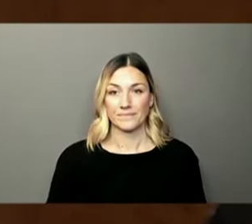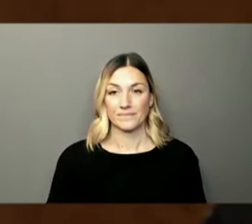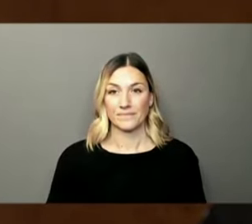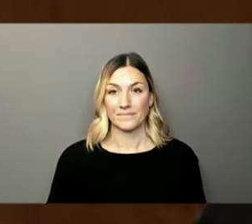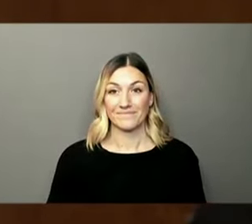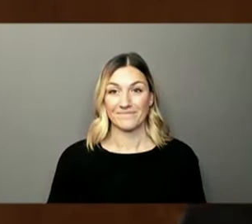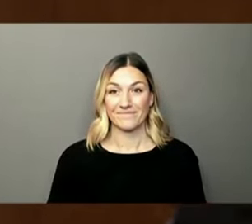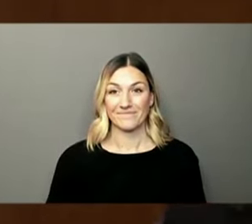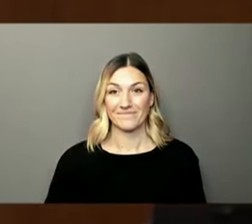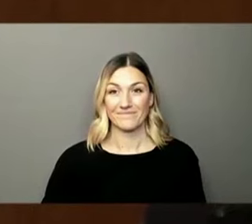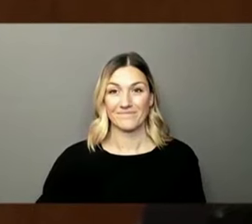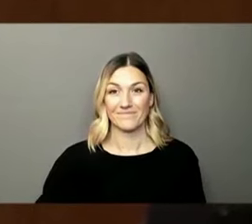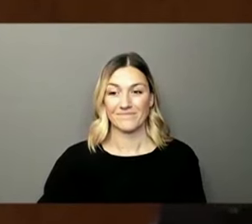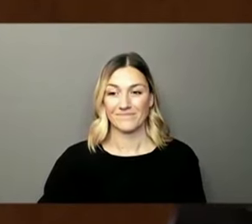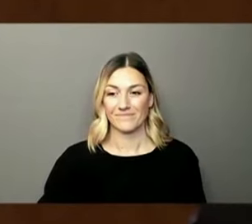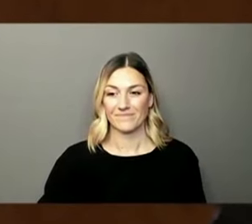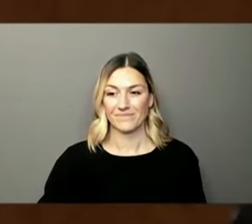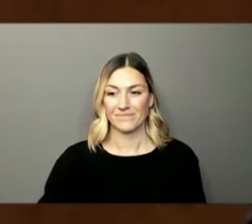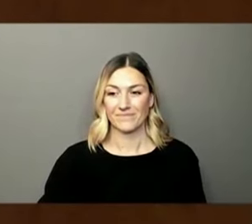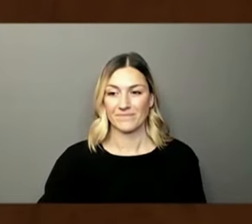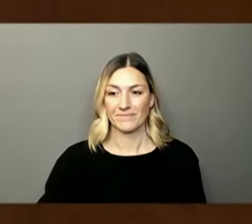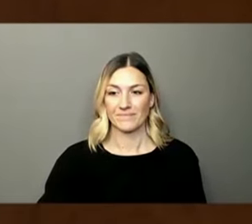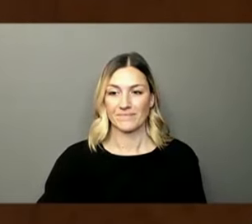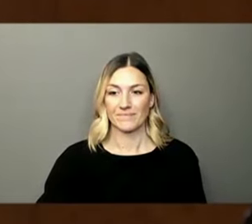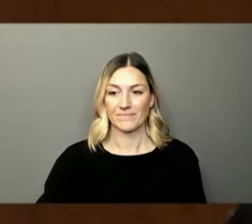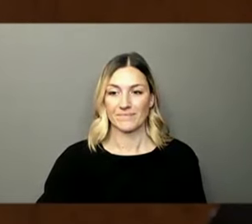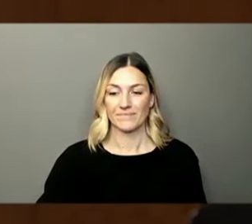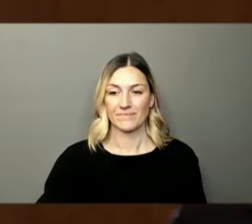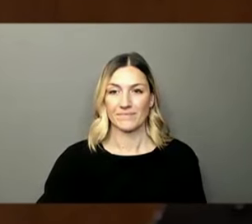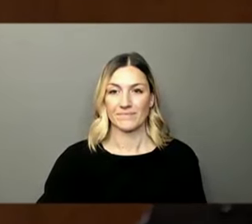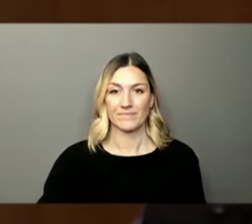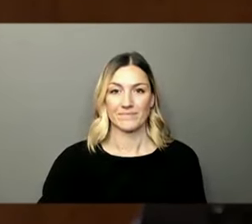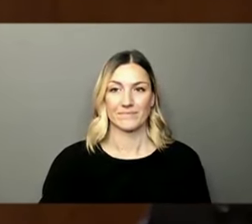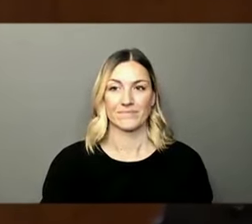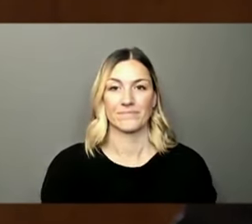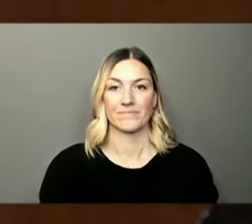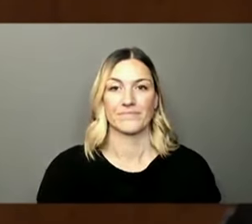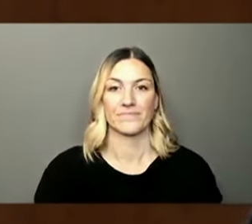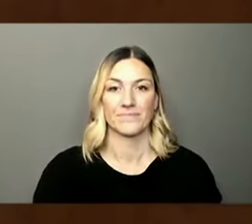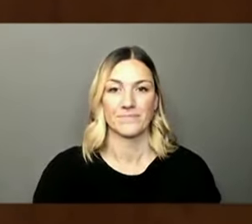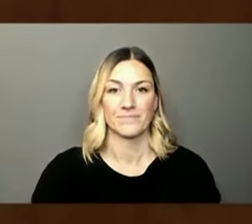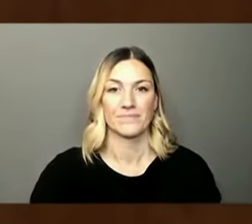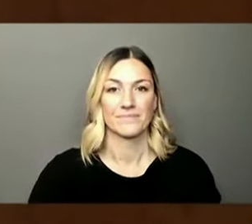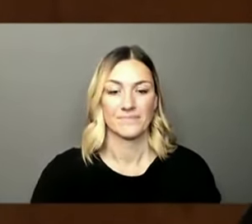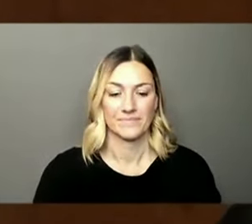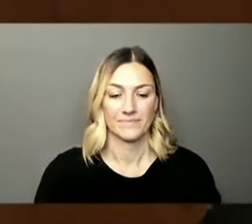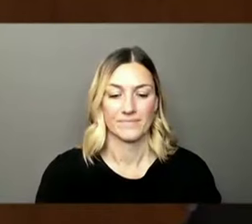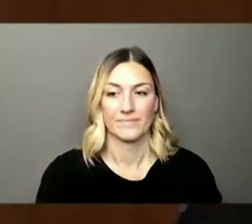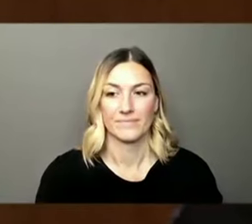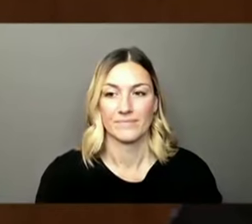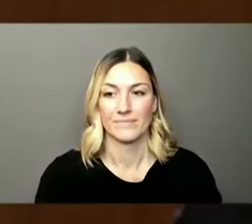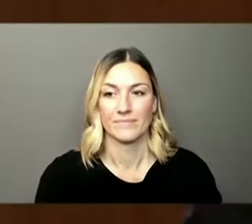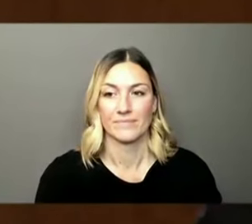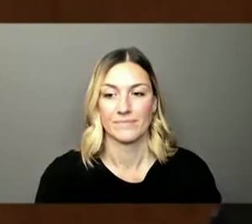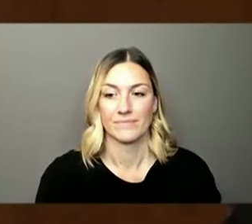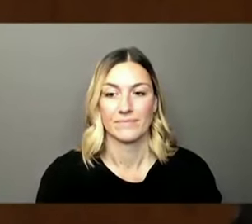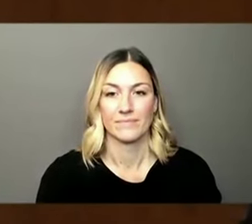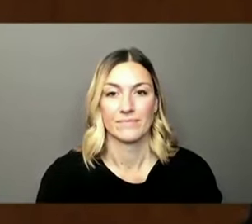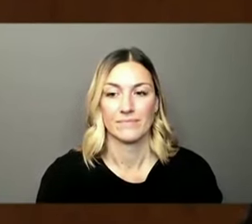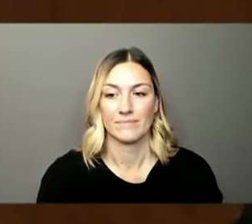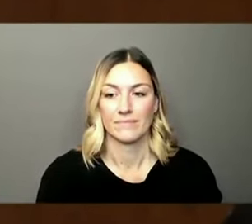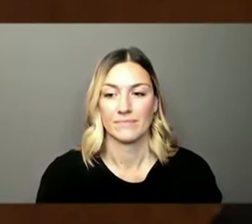So we're hoping to eventually decentralize the care of long COVID in the long run. Again, if 20